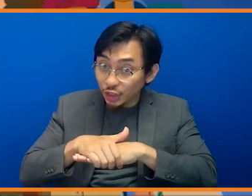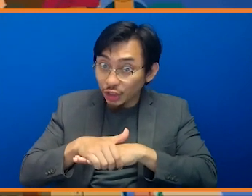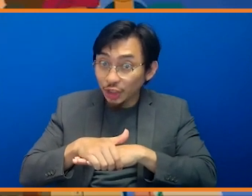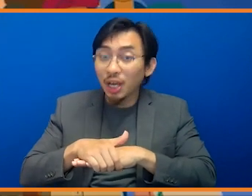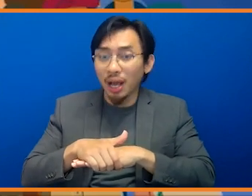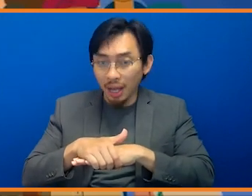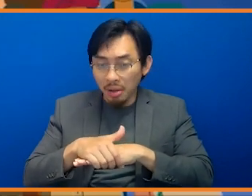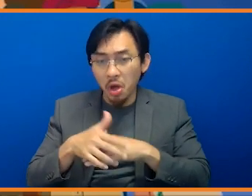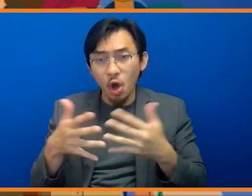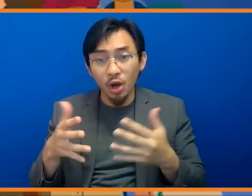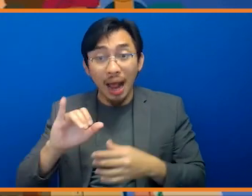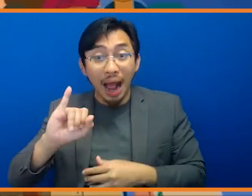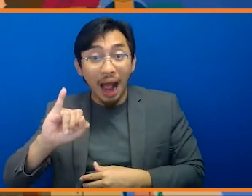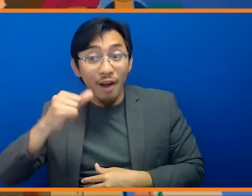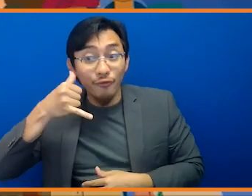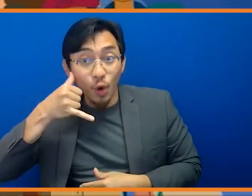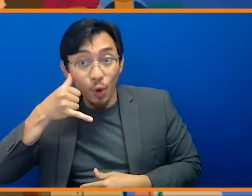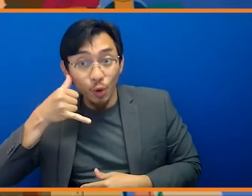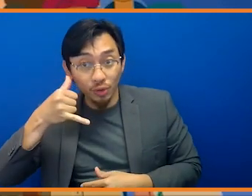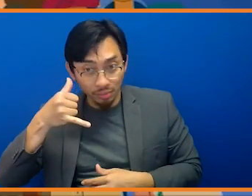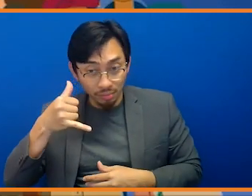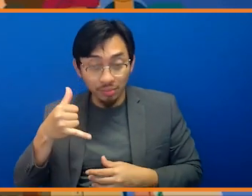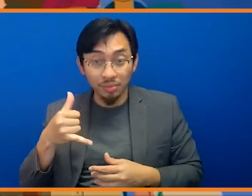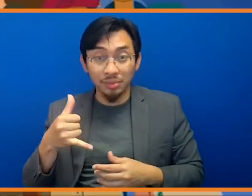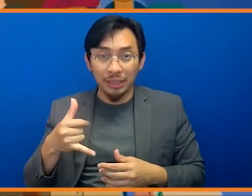version or iPhone version.